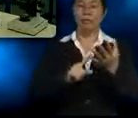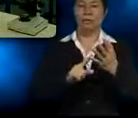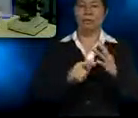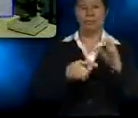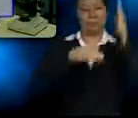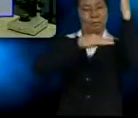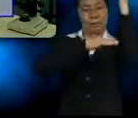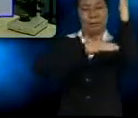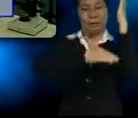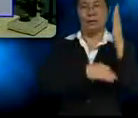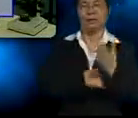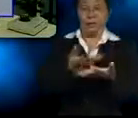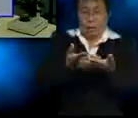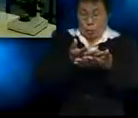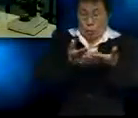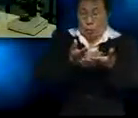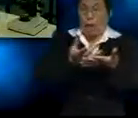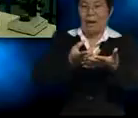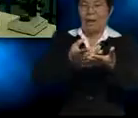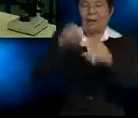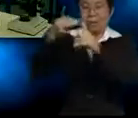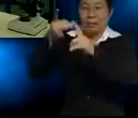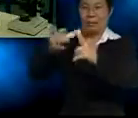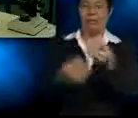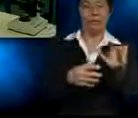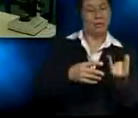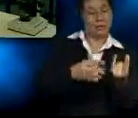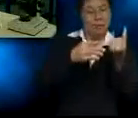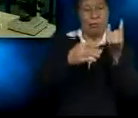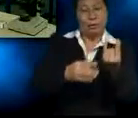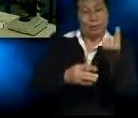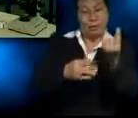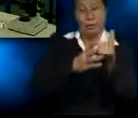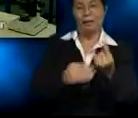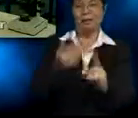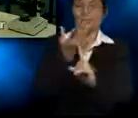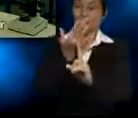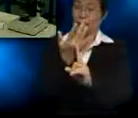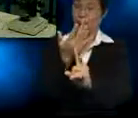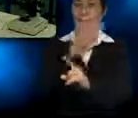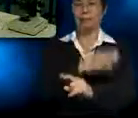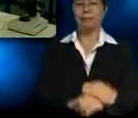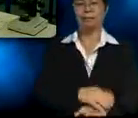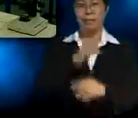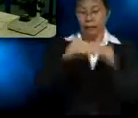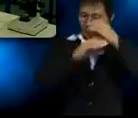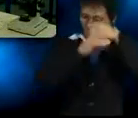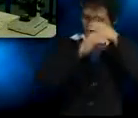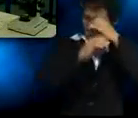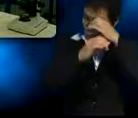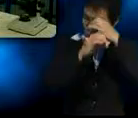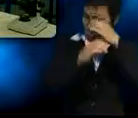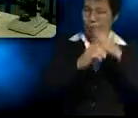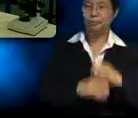stand, wire gauze, tripod stand, Bunsen burner, and